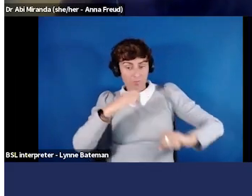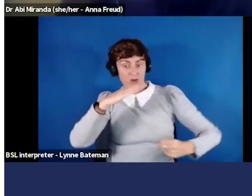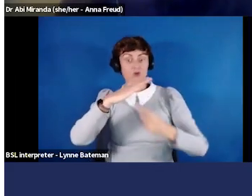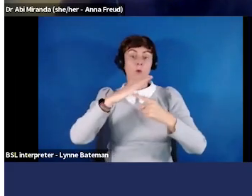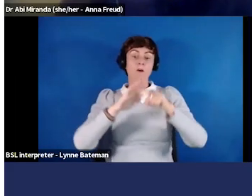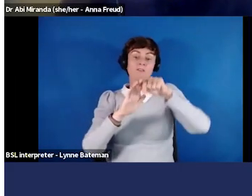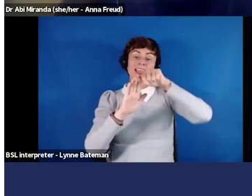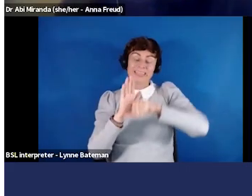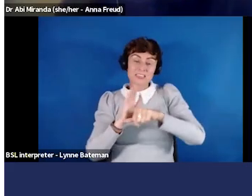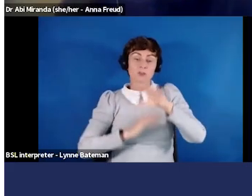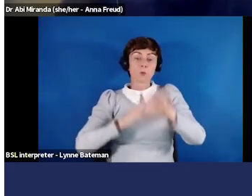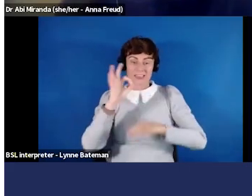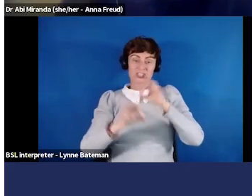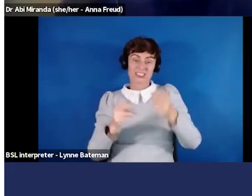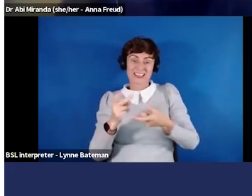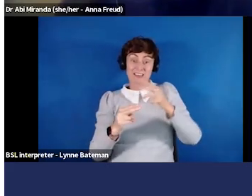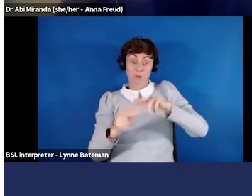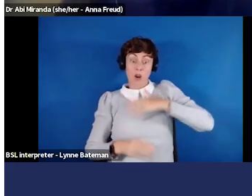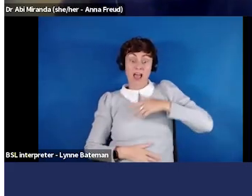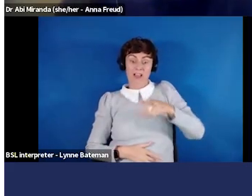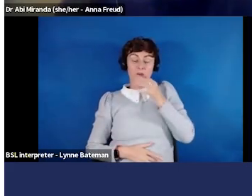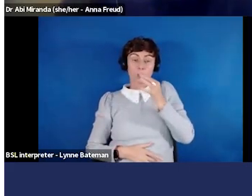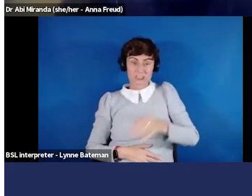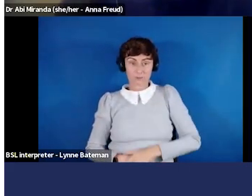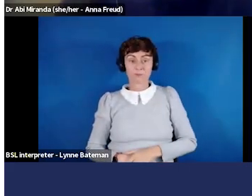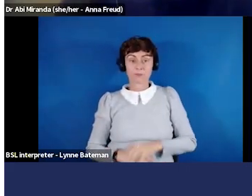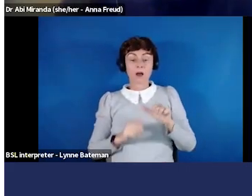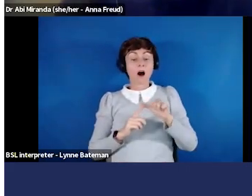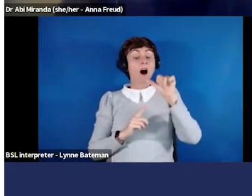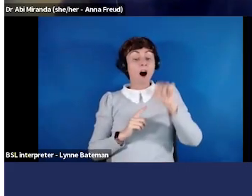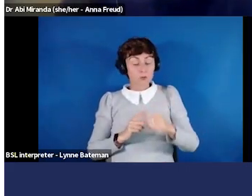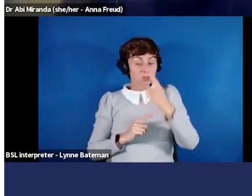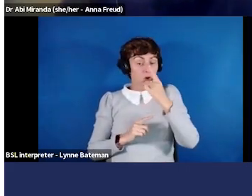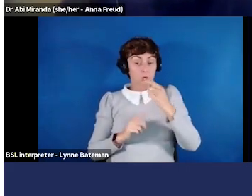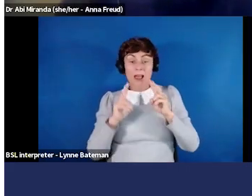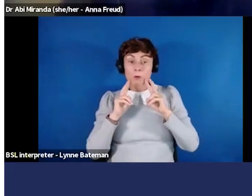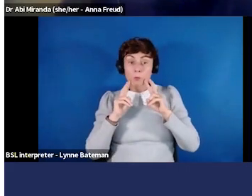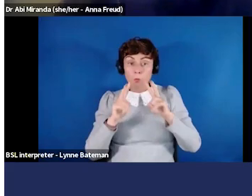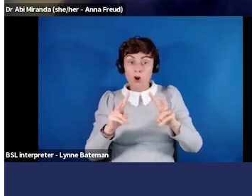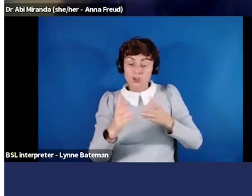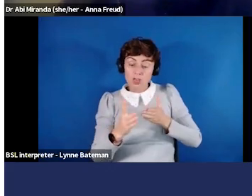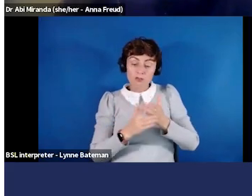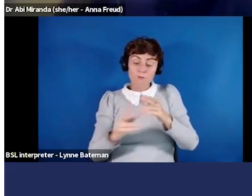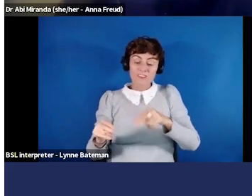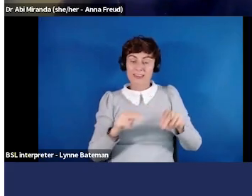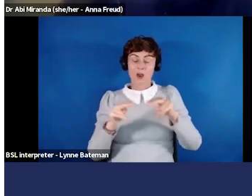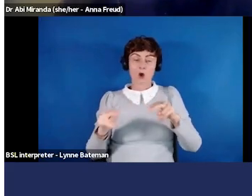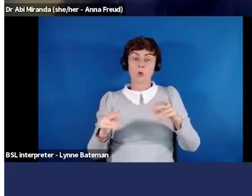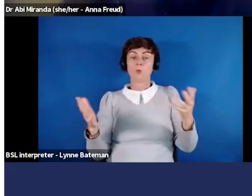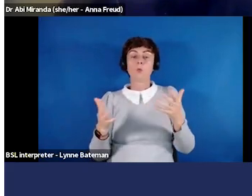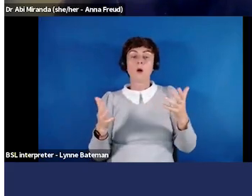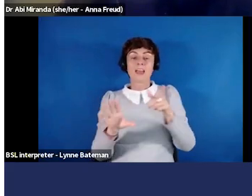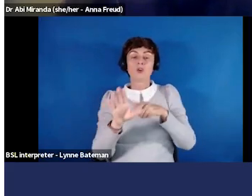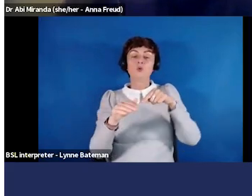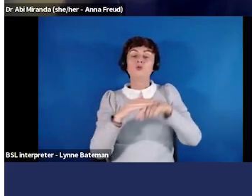will be recorded and available on Anna Freud's YouTube channel, so please do share the link with anyone who wasn't able to attend